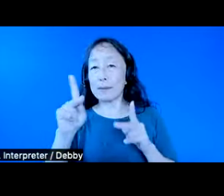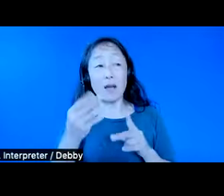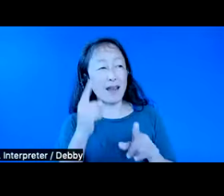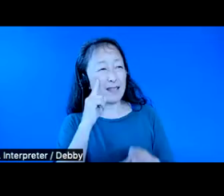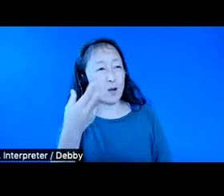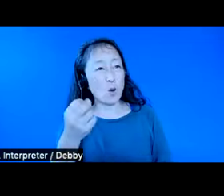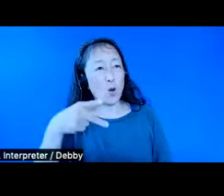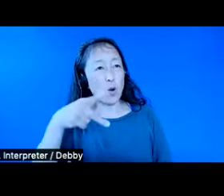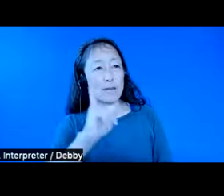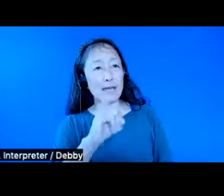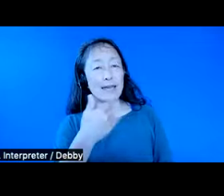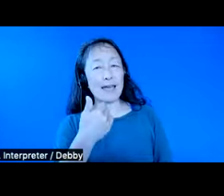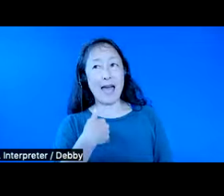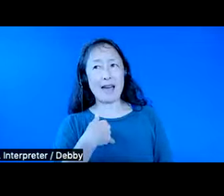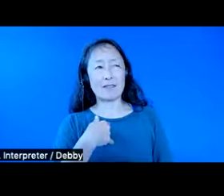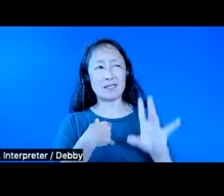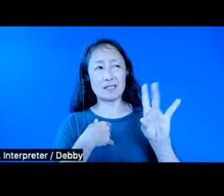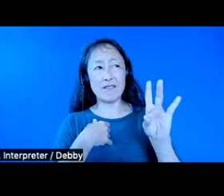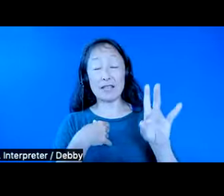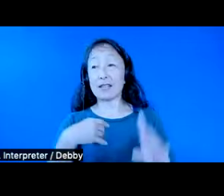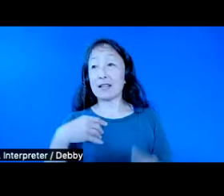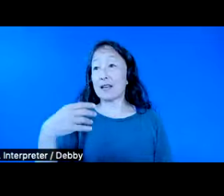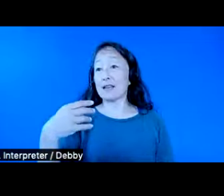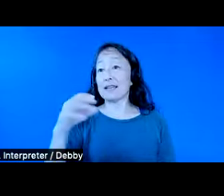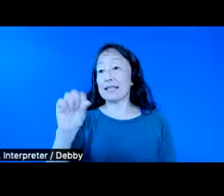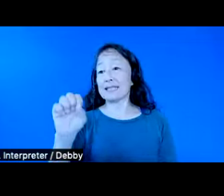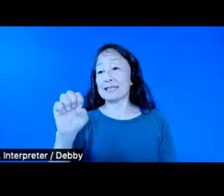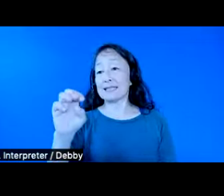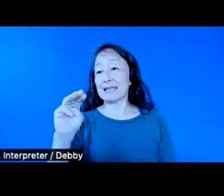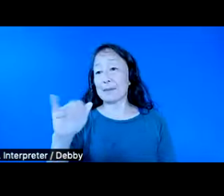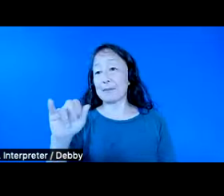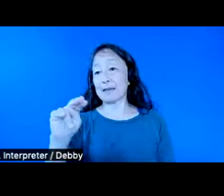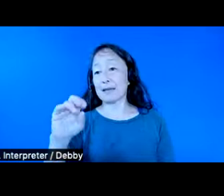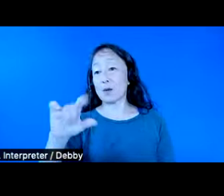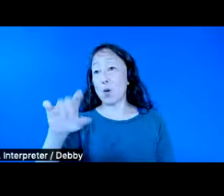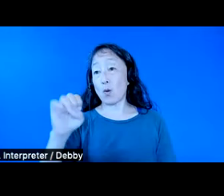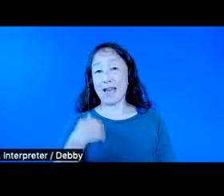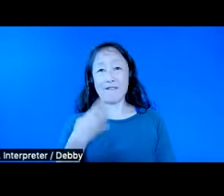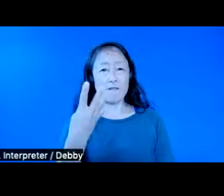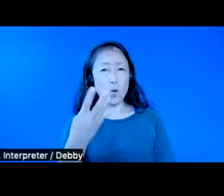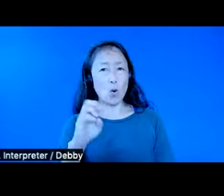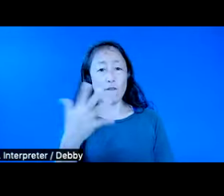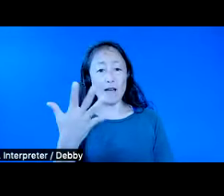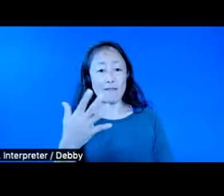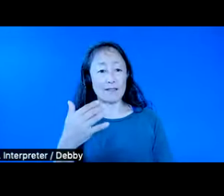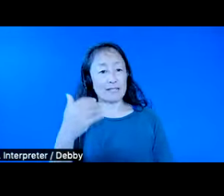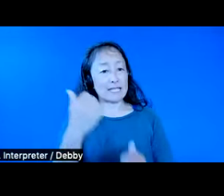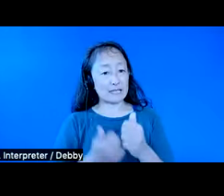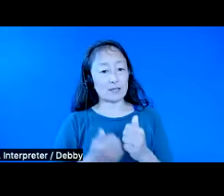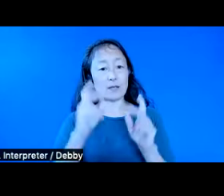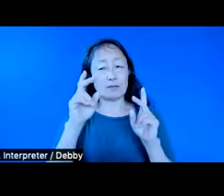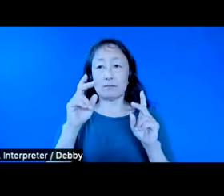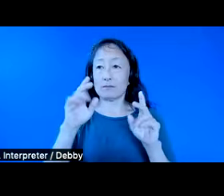the Seminole have 4 or 5. So each nation has their own changleshka, the medicine wheel,